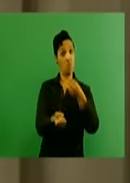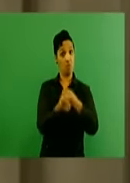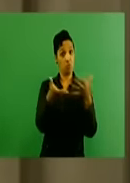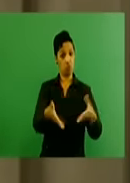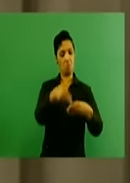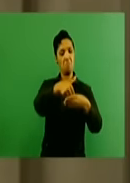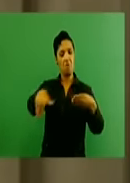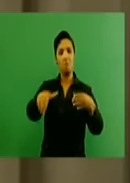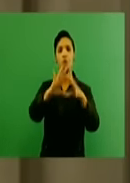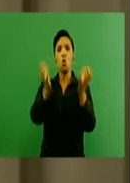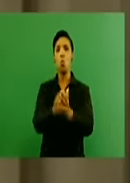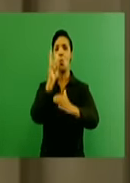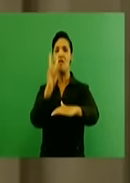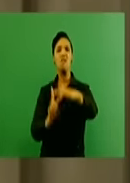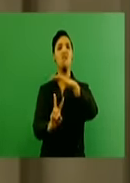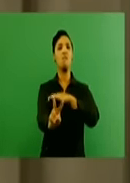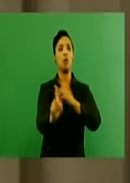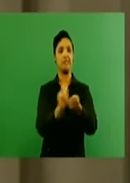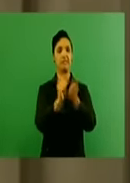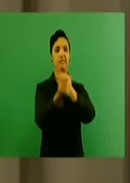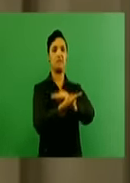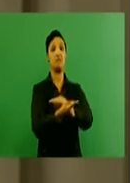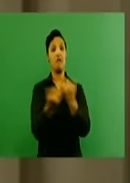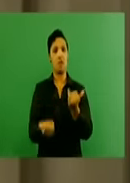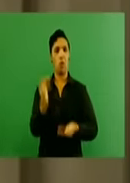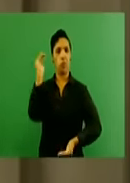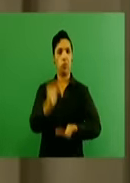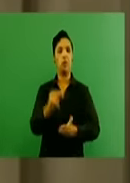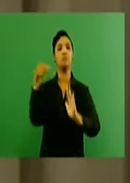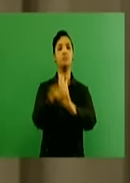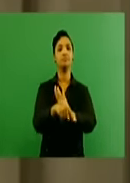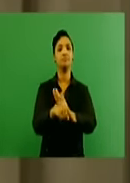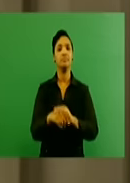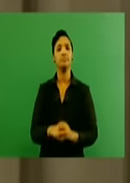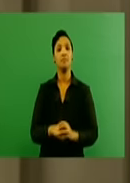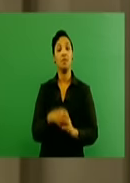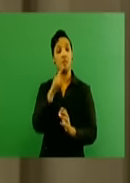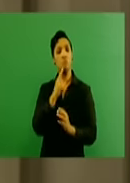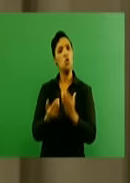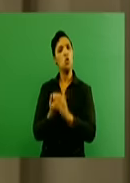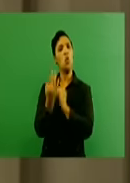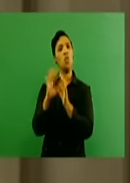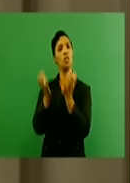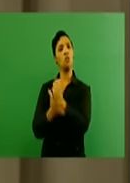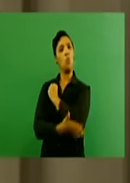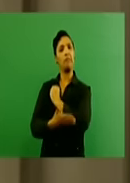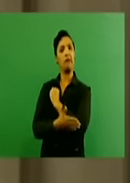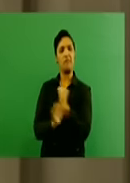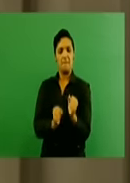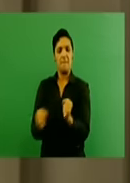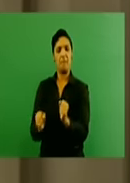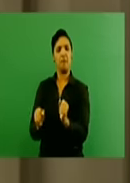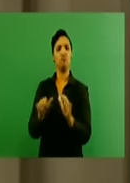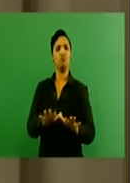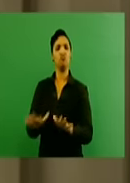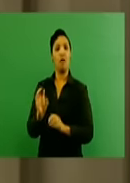growth forecasts have generally been revised down. The outlook for emerging markets has remained relatively subdued,